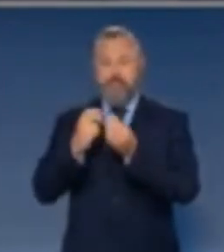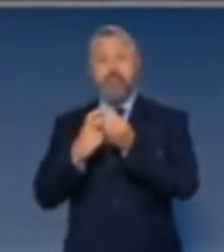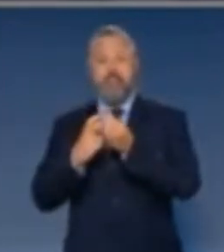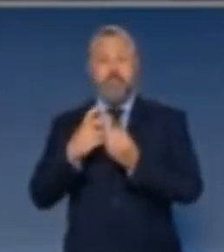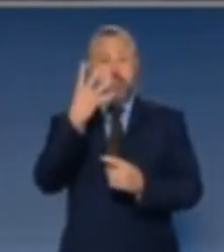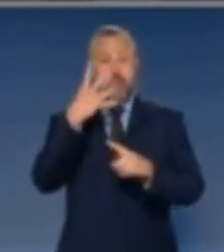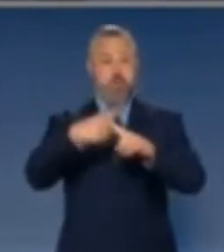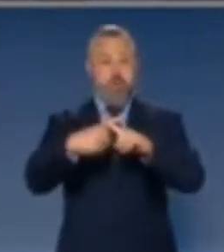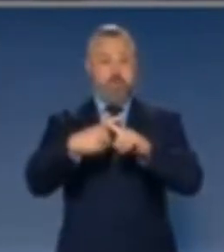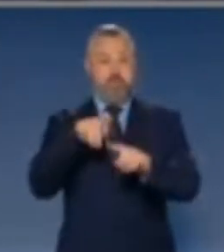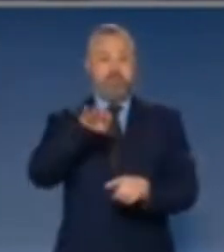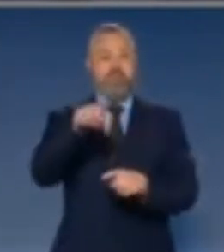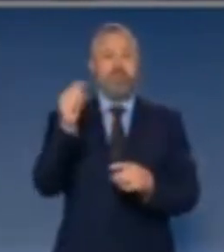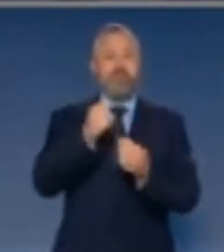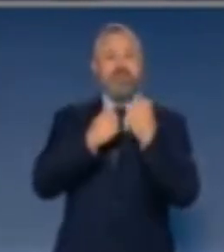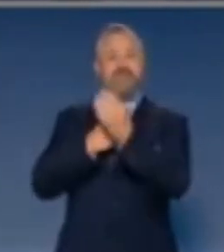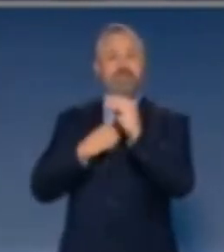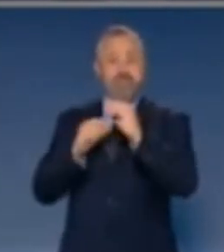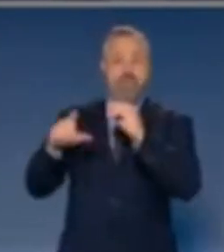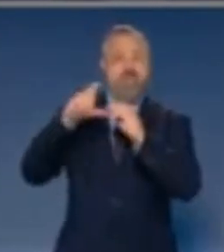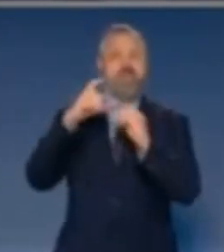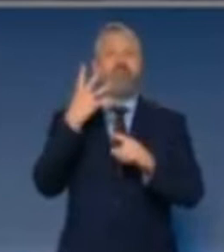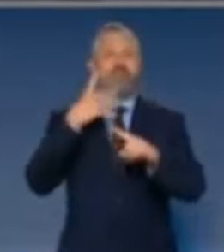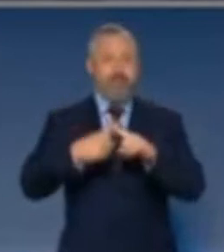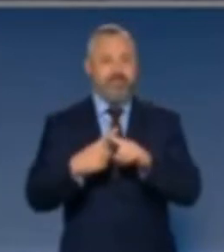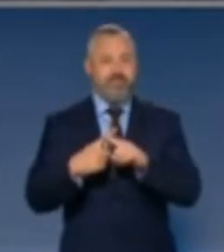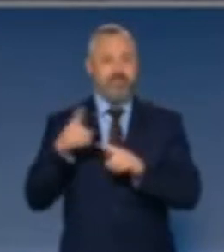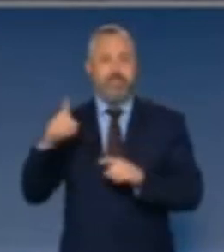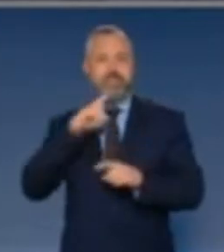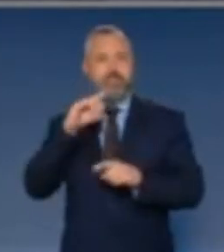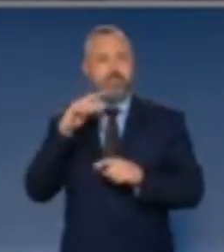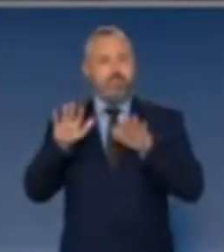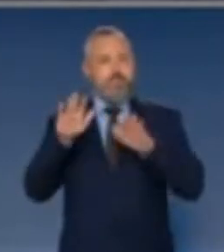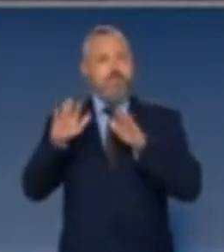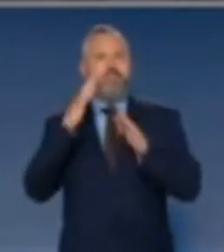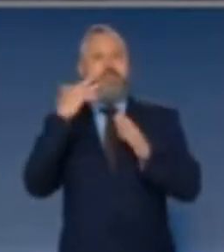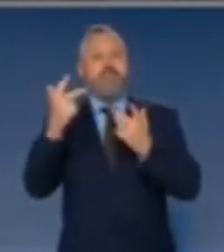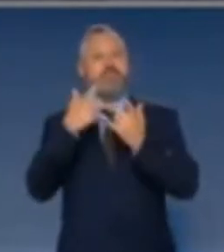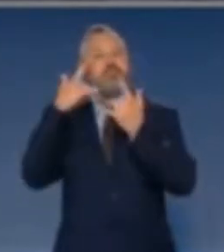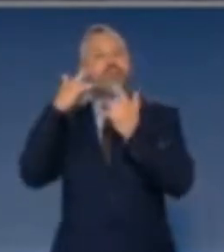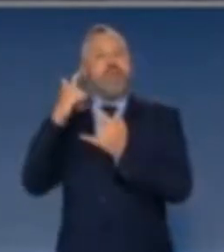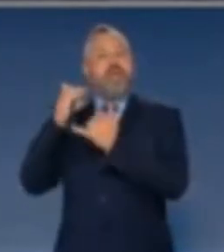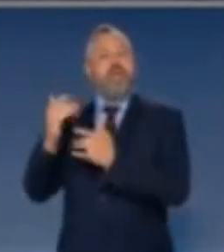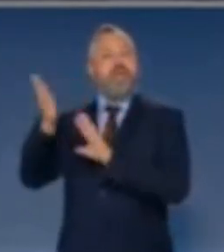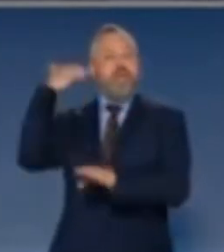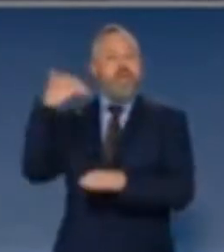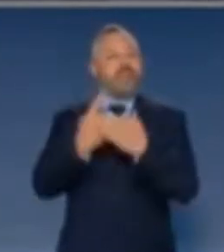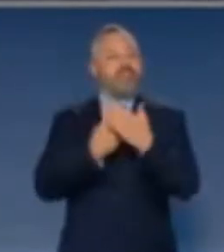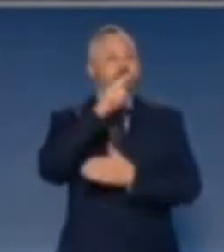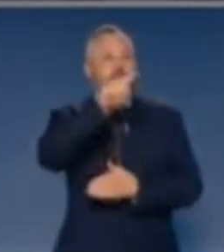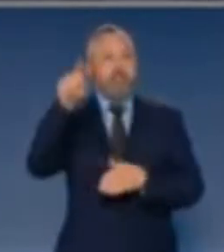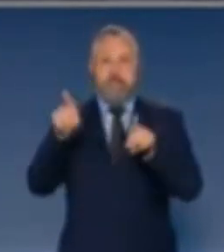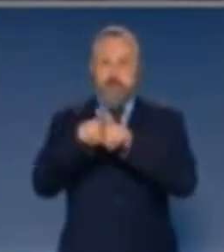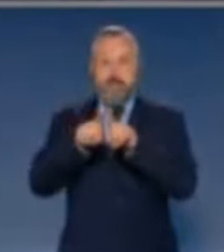to those amounts which were administered during the clinical trials and has also occurred in other places. But it was an